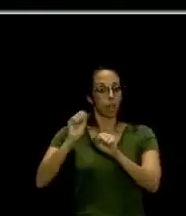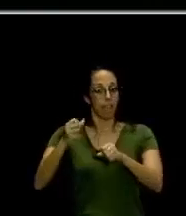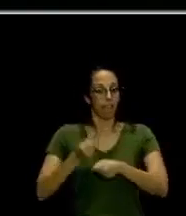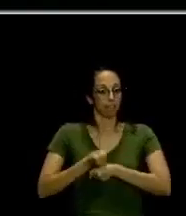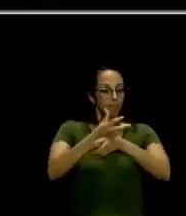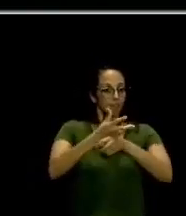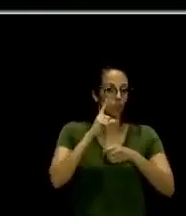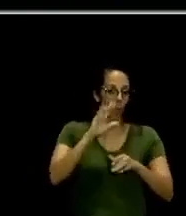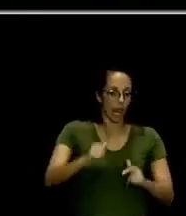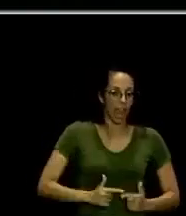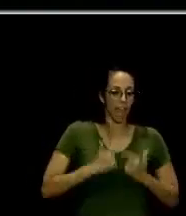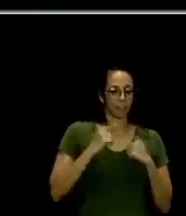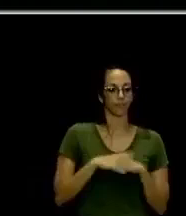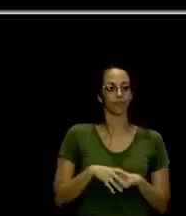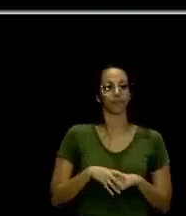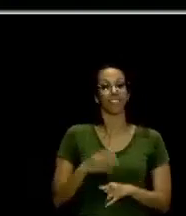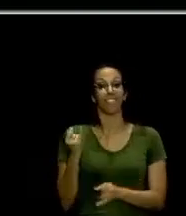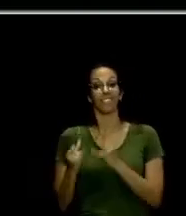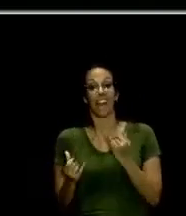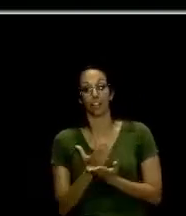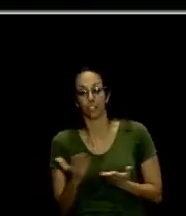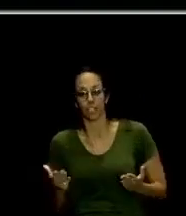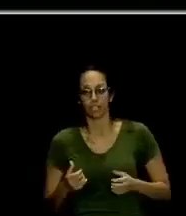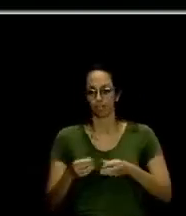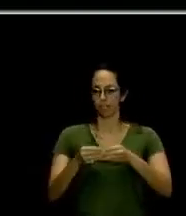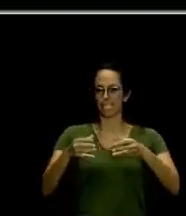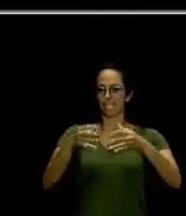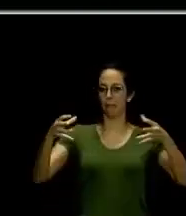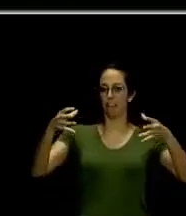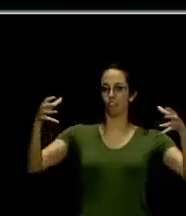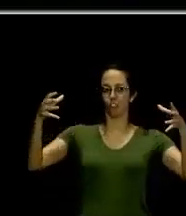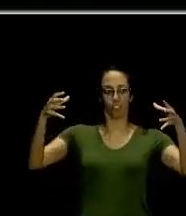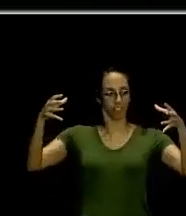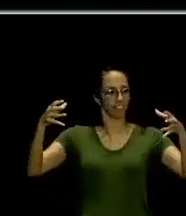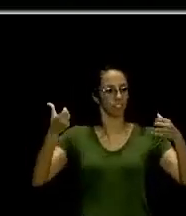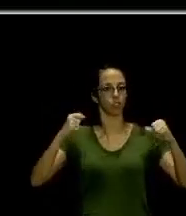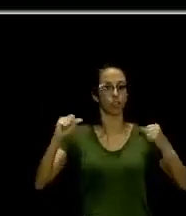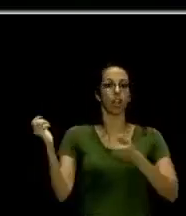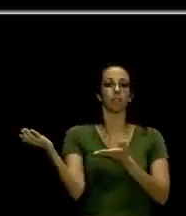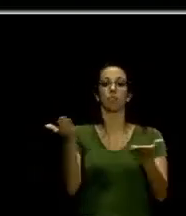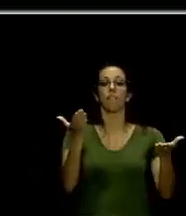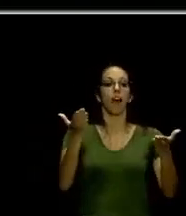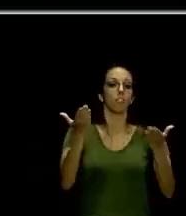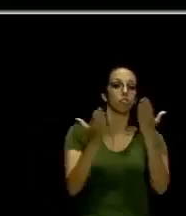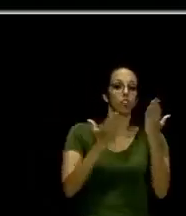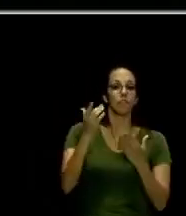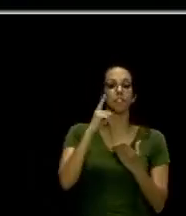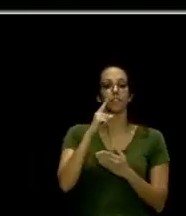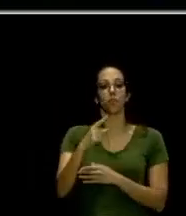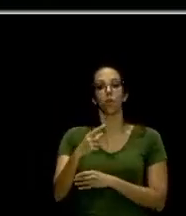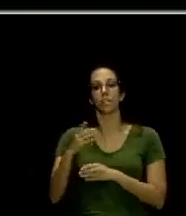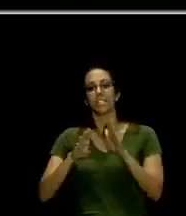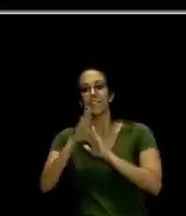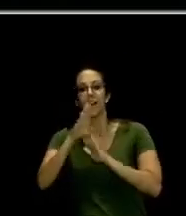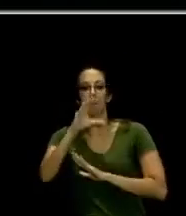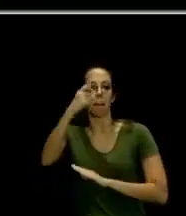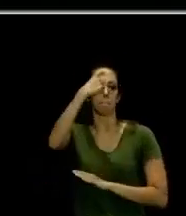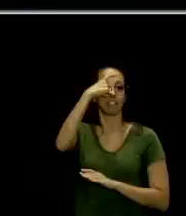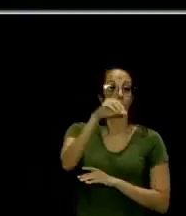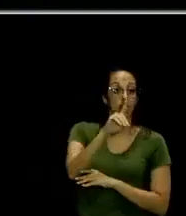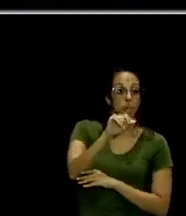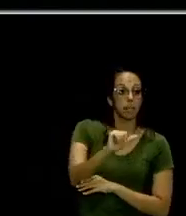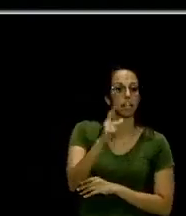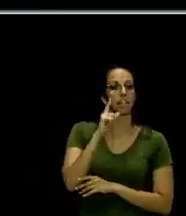to highlight, which are expansion efforts to serve individuals with developmental disabilities and co-occurrence of mental